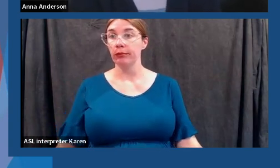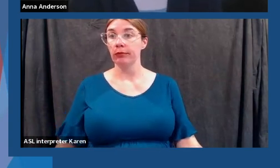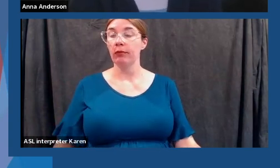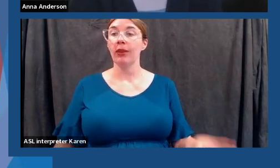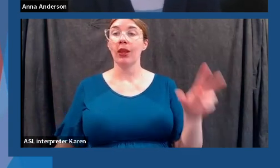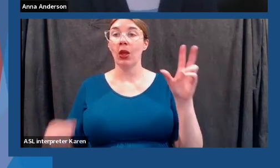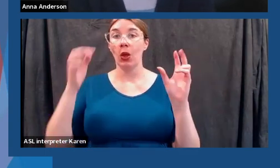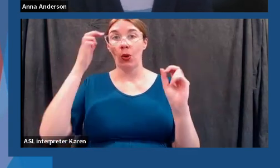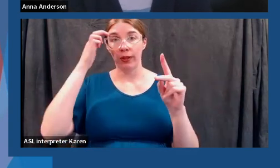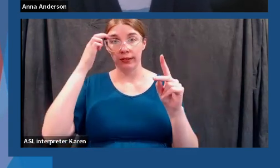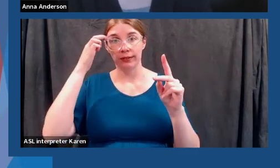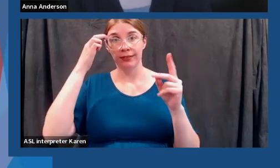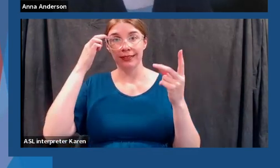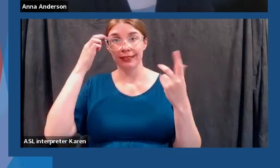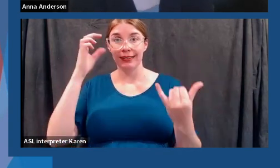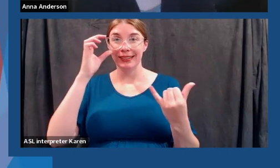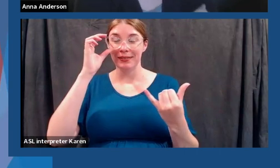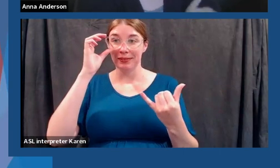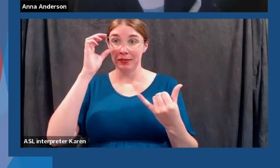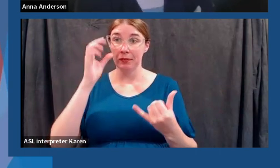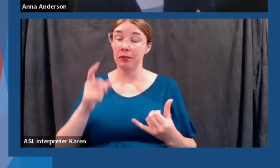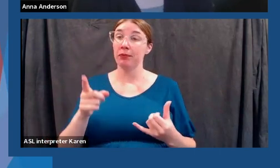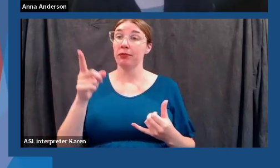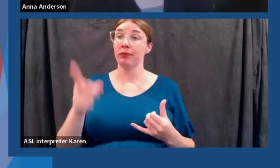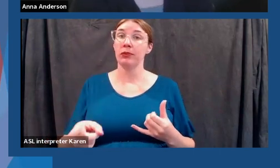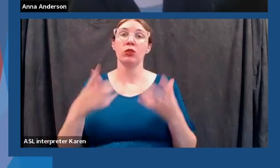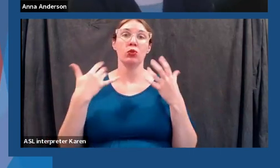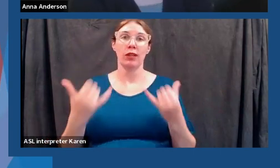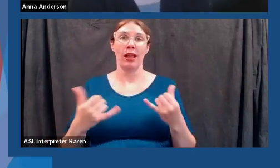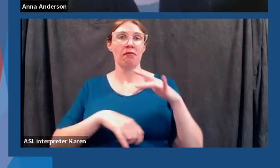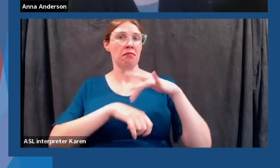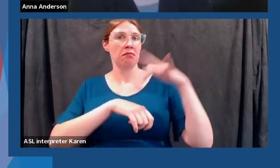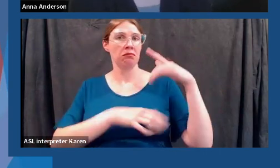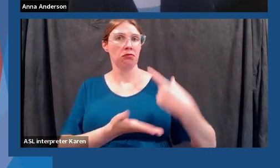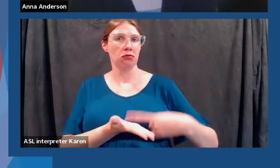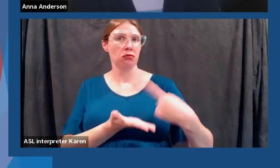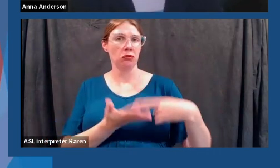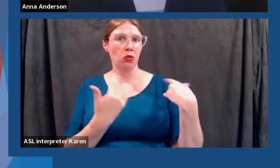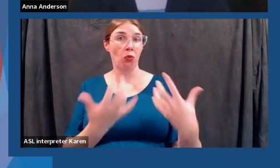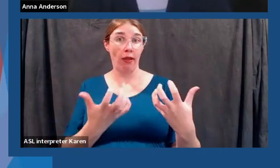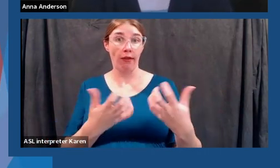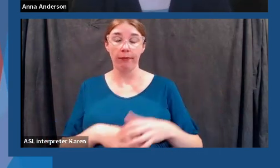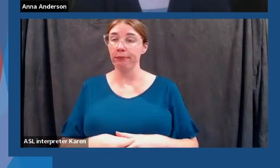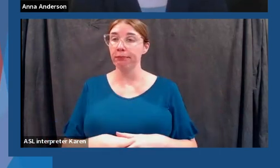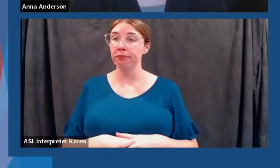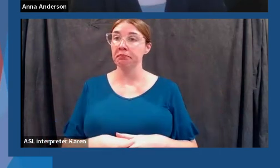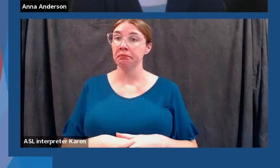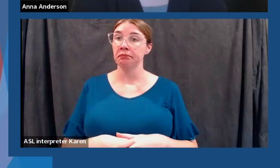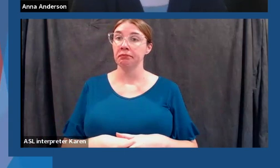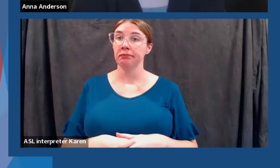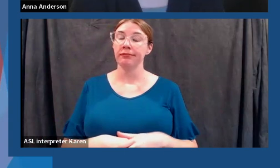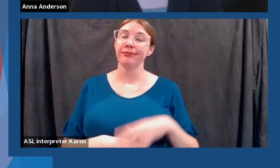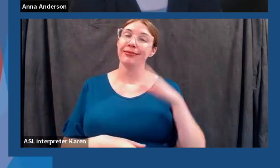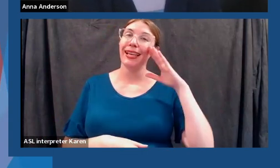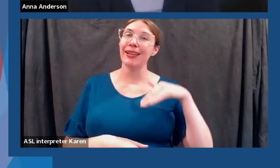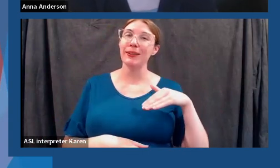Okay, now this is, we wanted to talk about this today because I think some people, and I know some people